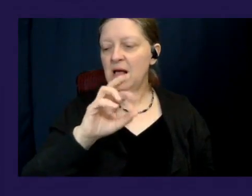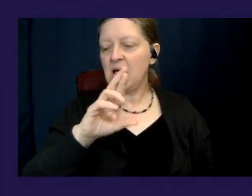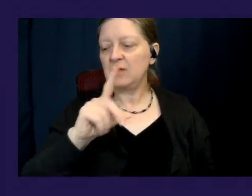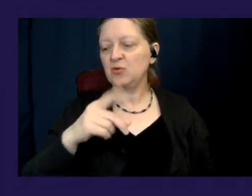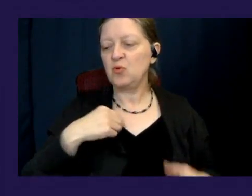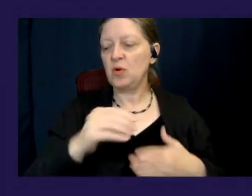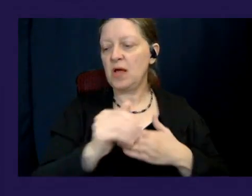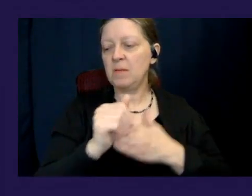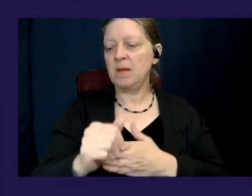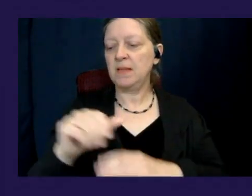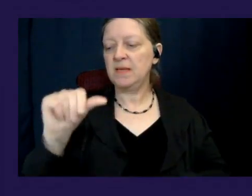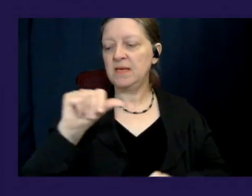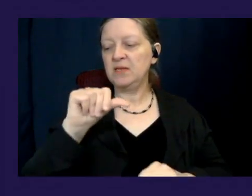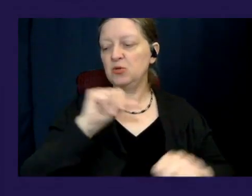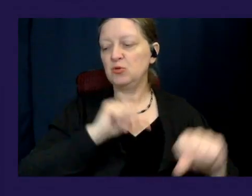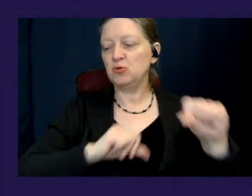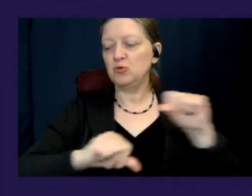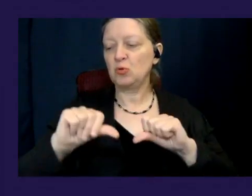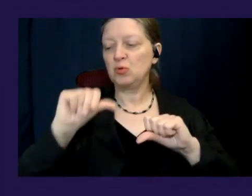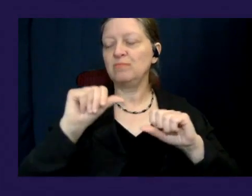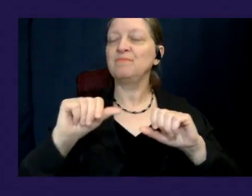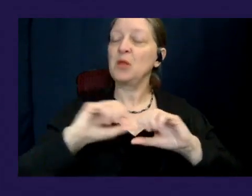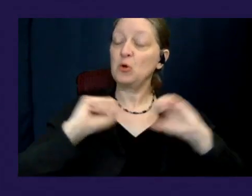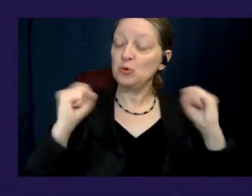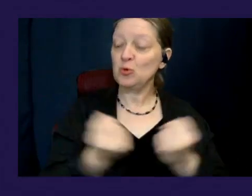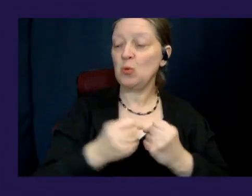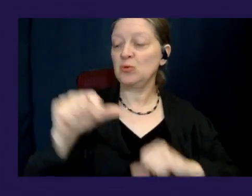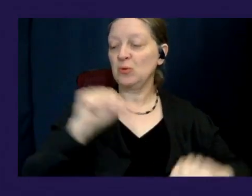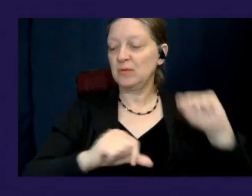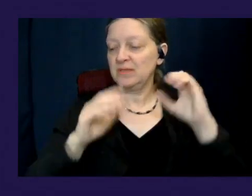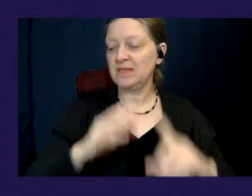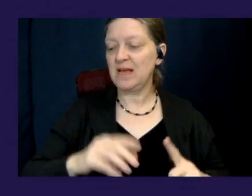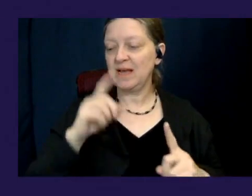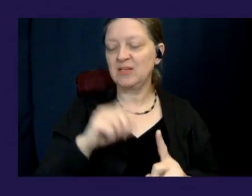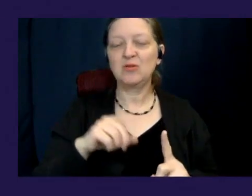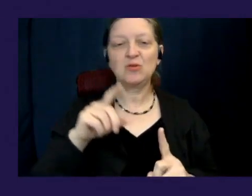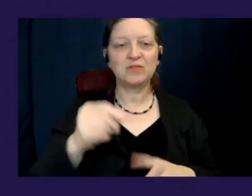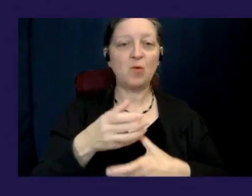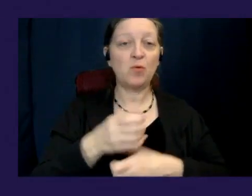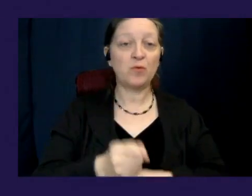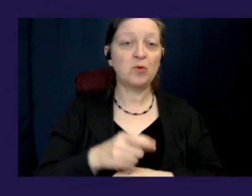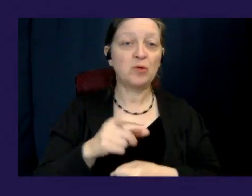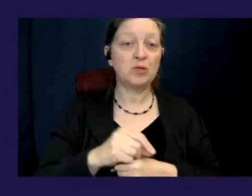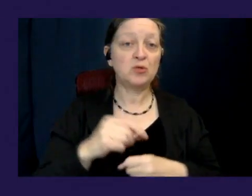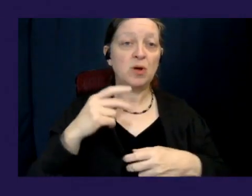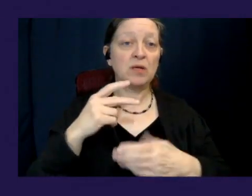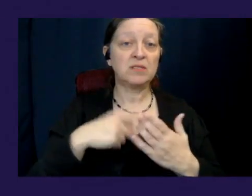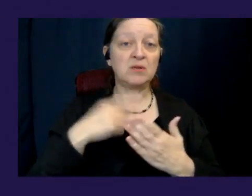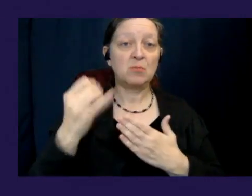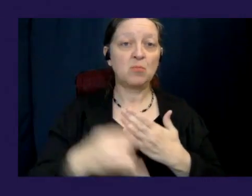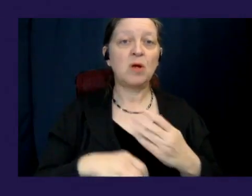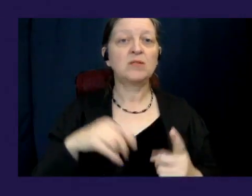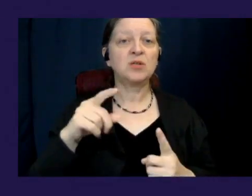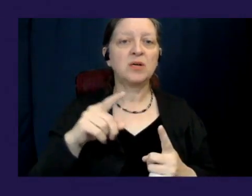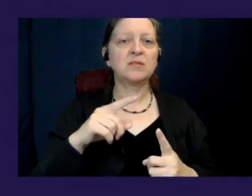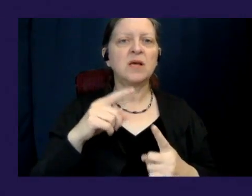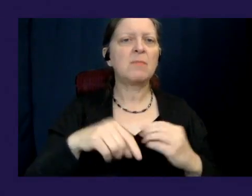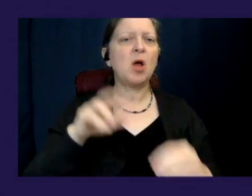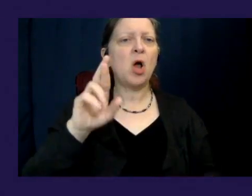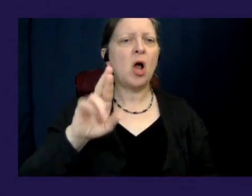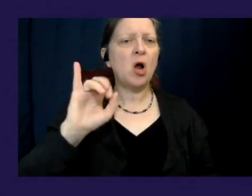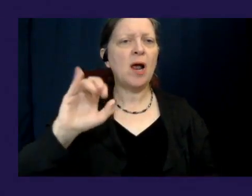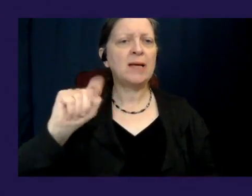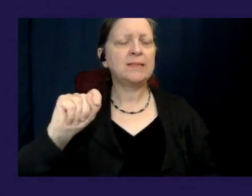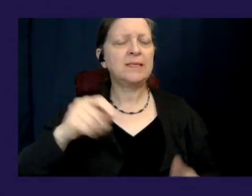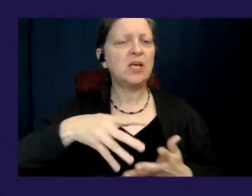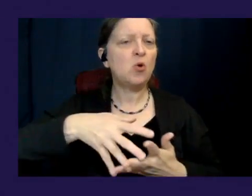So just to the next slide, to tell you a bit quickly about Rooted in Trust. First of all, what we are. So